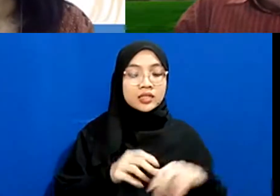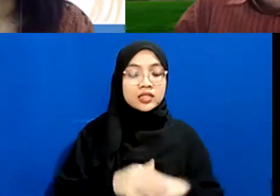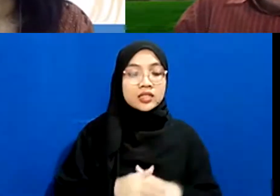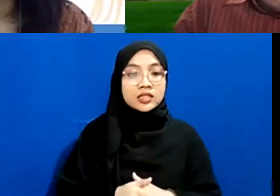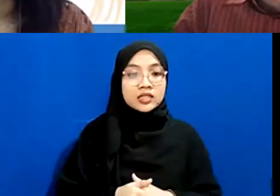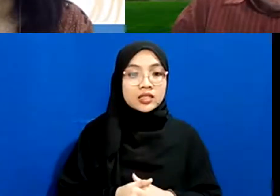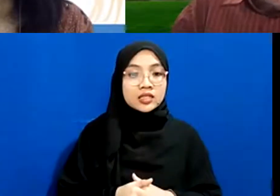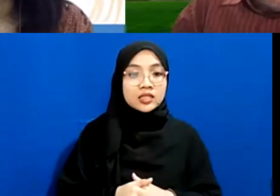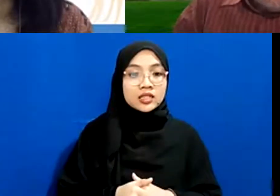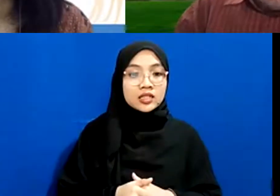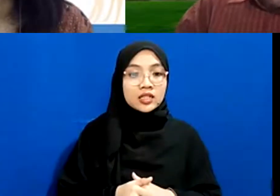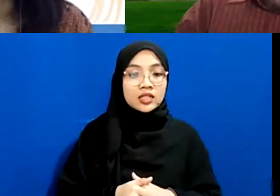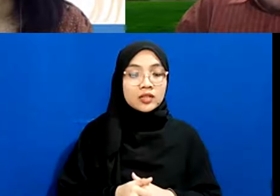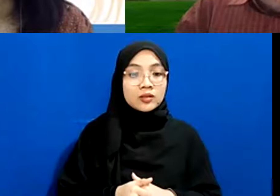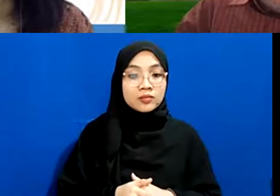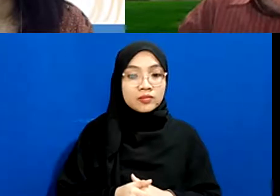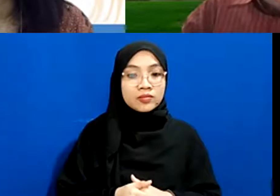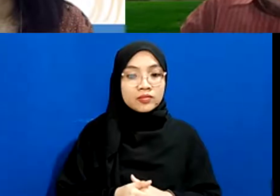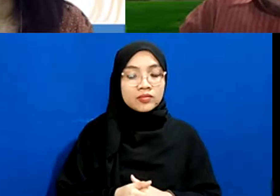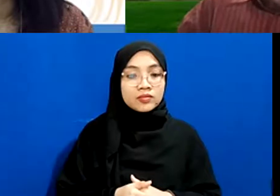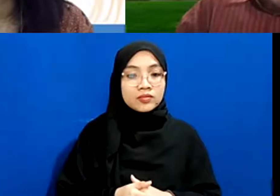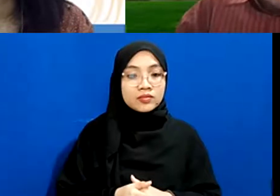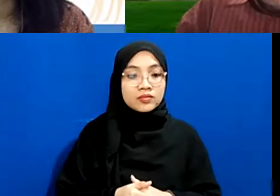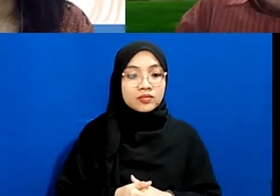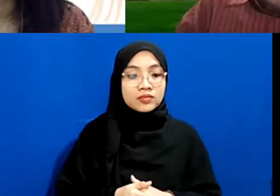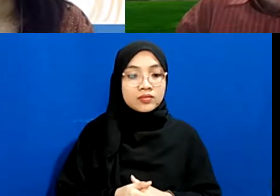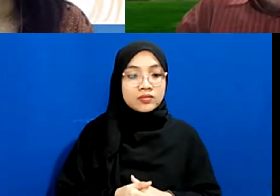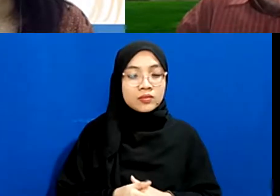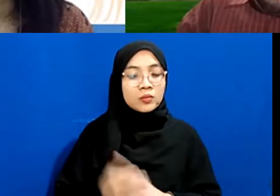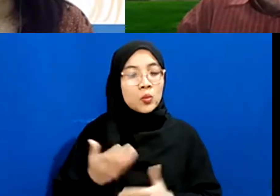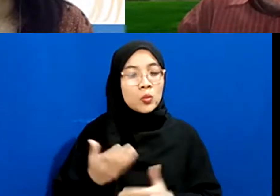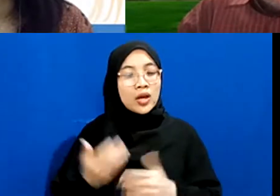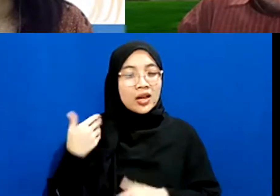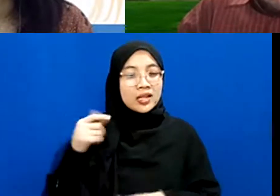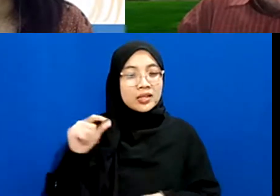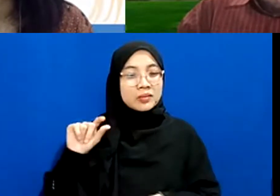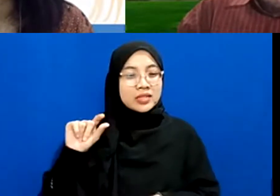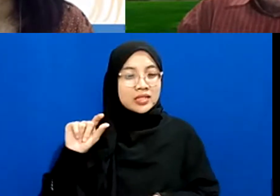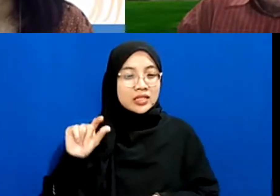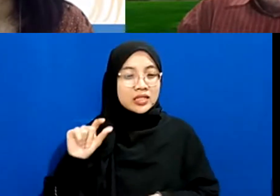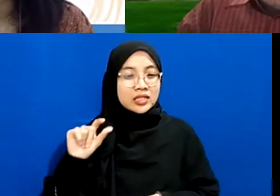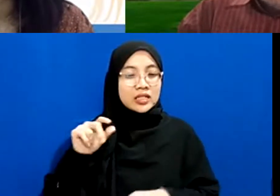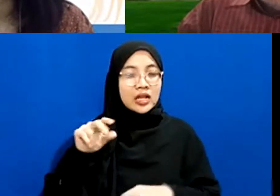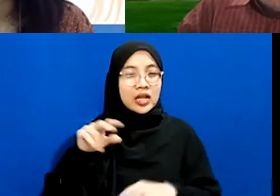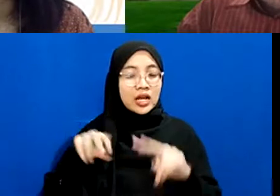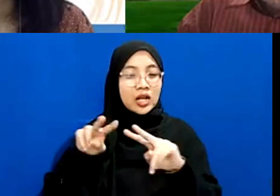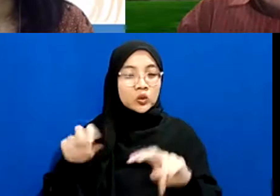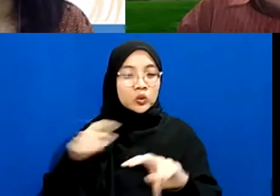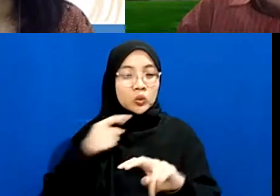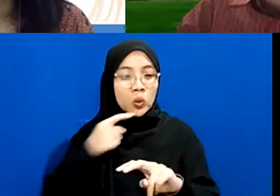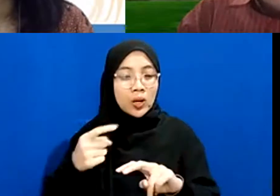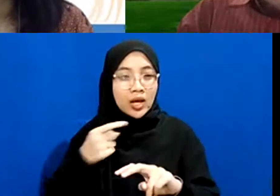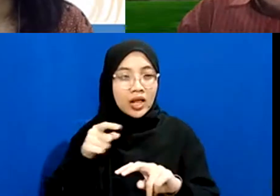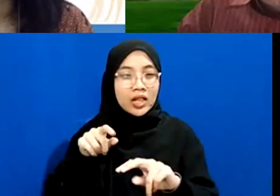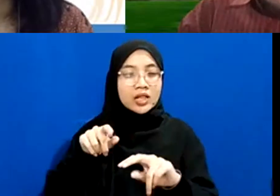in some ways, I'd like to see a little bit more about what this analysis entails, because it's not easy. But I like that you're